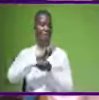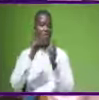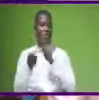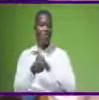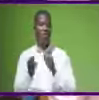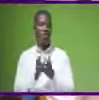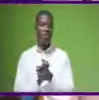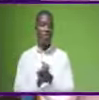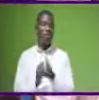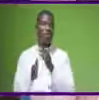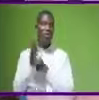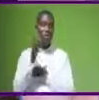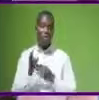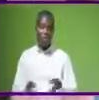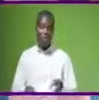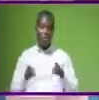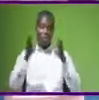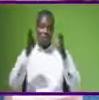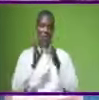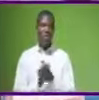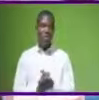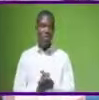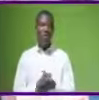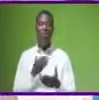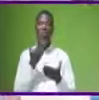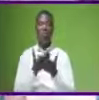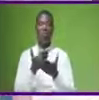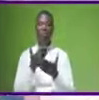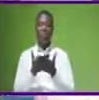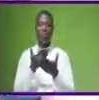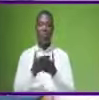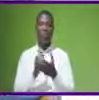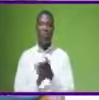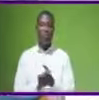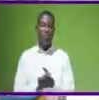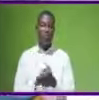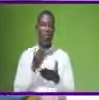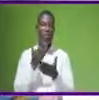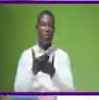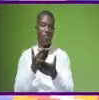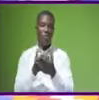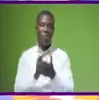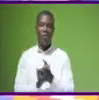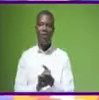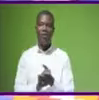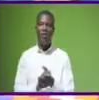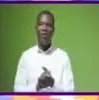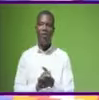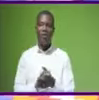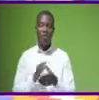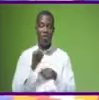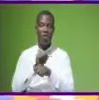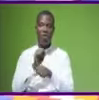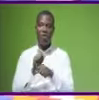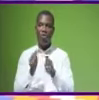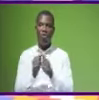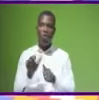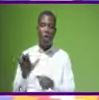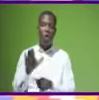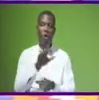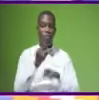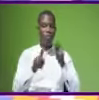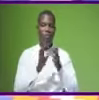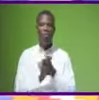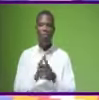Enti nya miya kwen. Enti mesre. Me pa mo chow. Moni wo bie nye juma. Monye fe fe